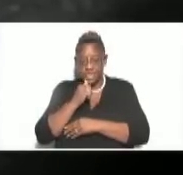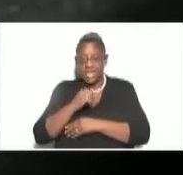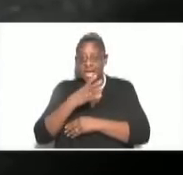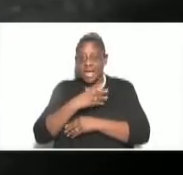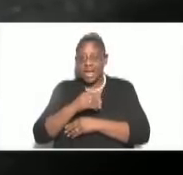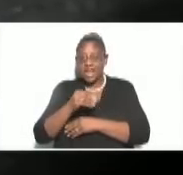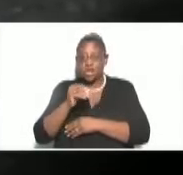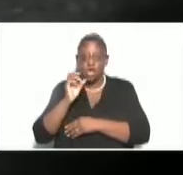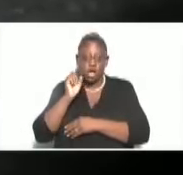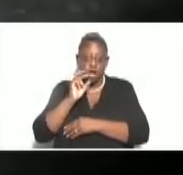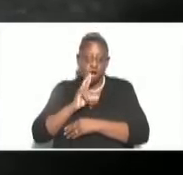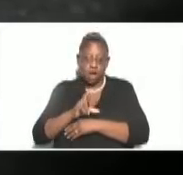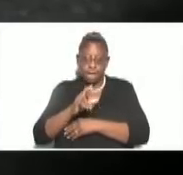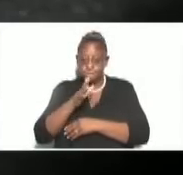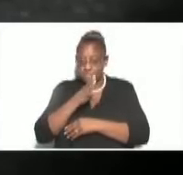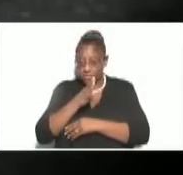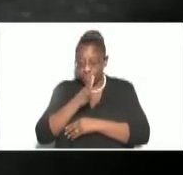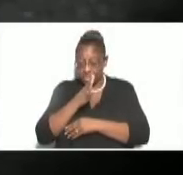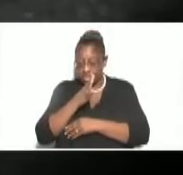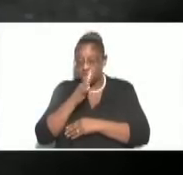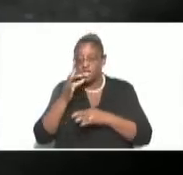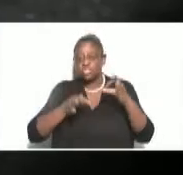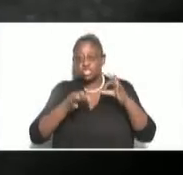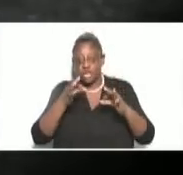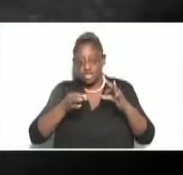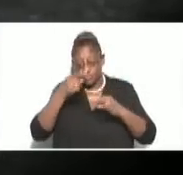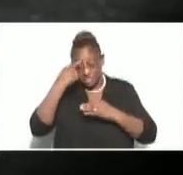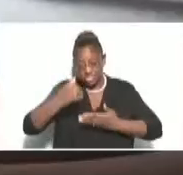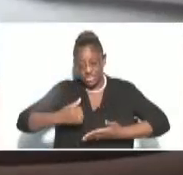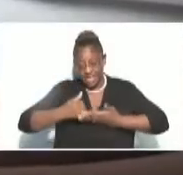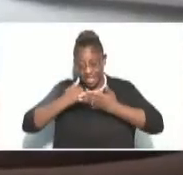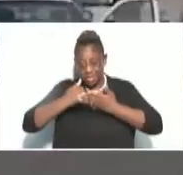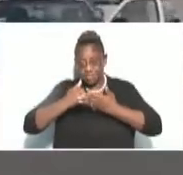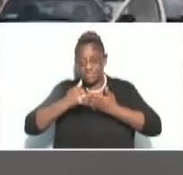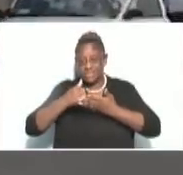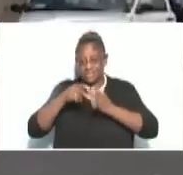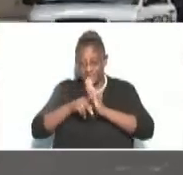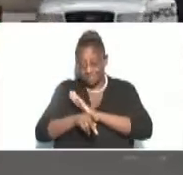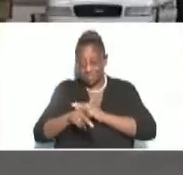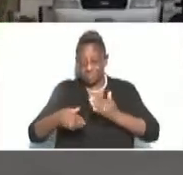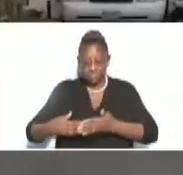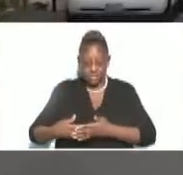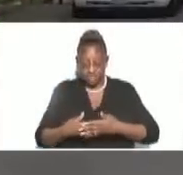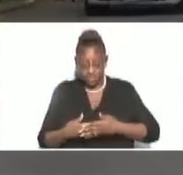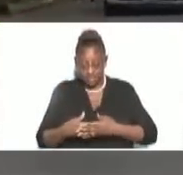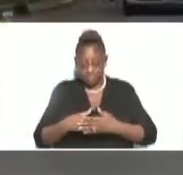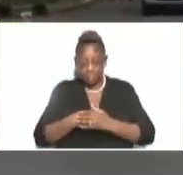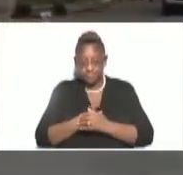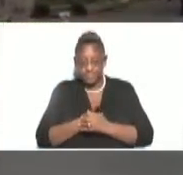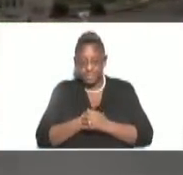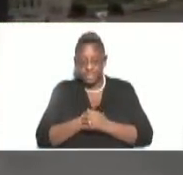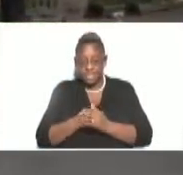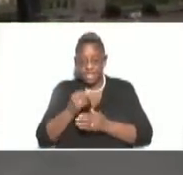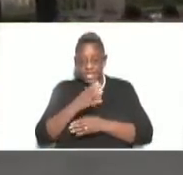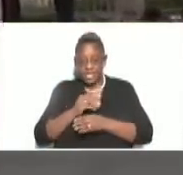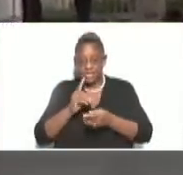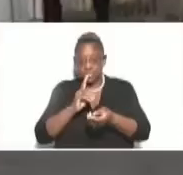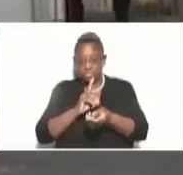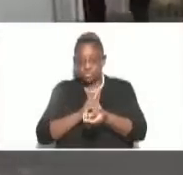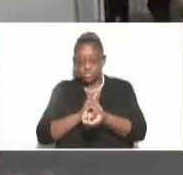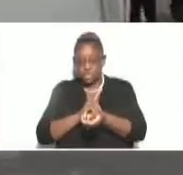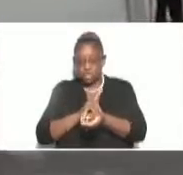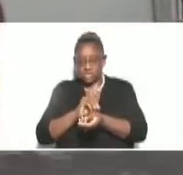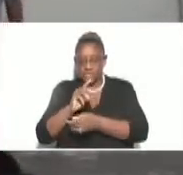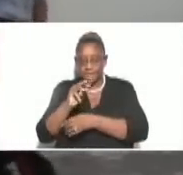with him for failing to report the incident and helping to abort the fetus. In court Monday, Dr. Minnis was represented by